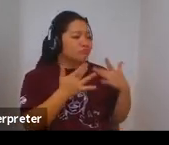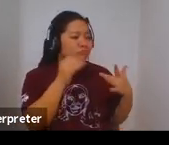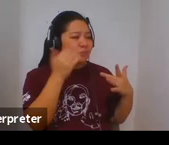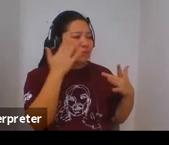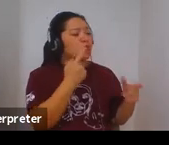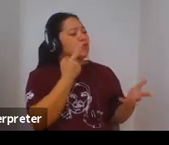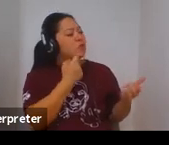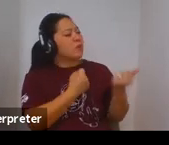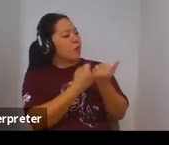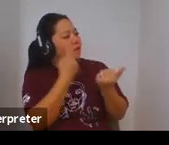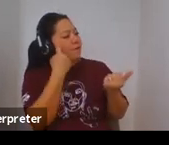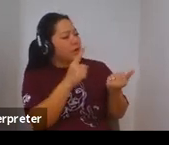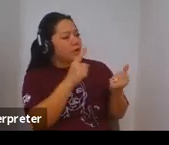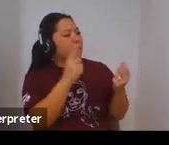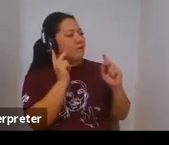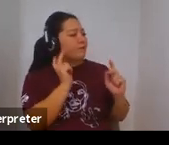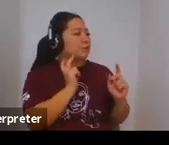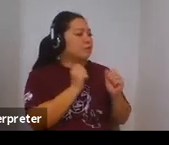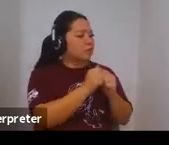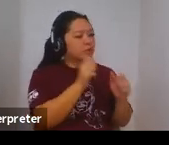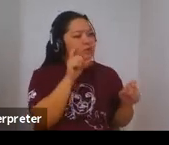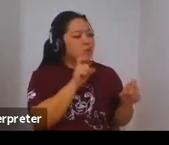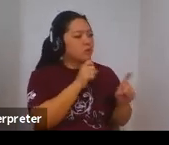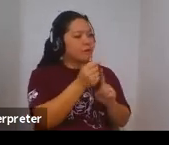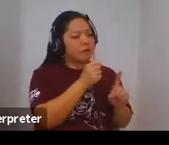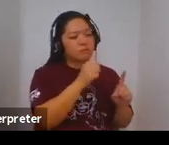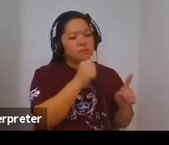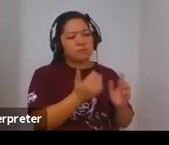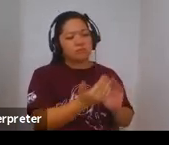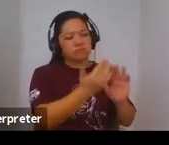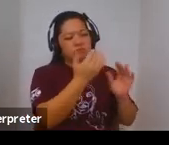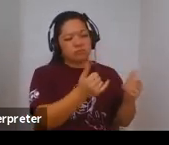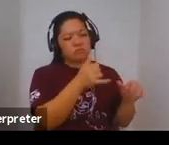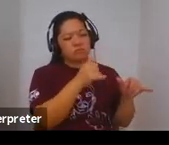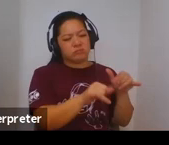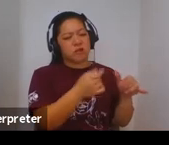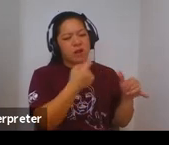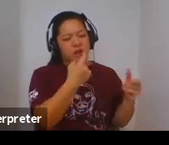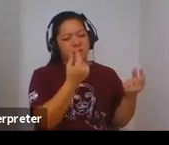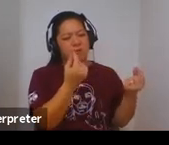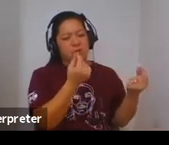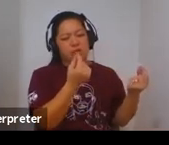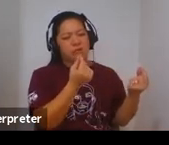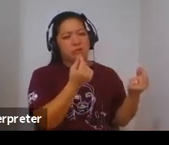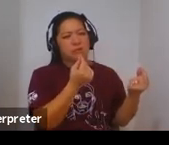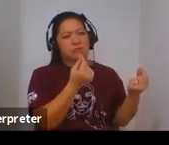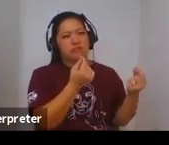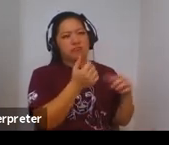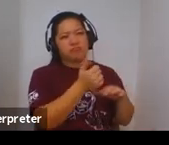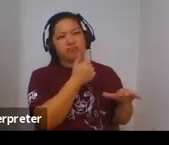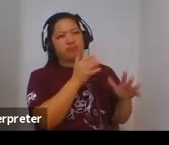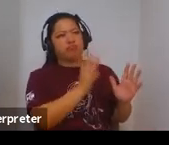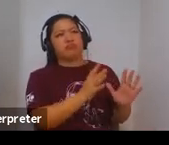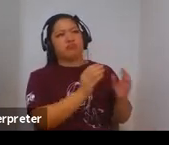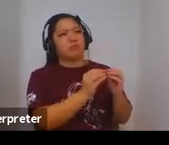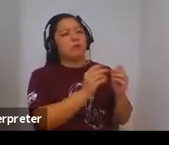recent support for victims of sexual violence to come forward, it still sucks to do so. I mean, accusers are often stigmatized more than the